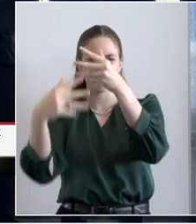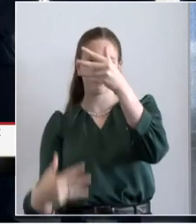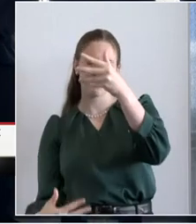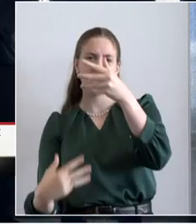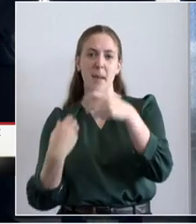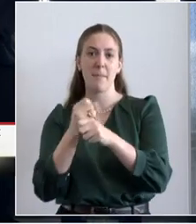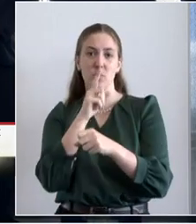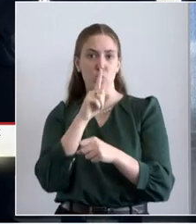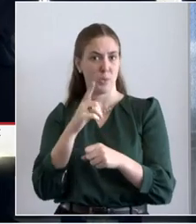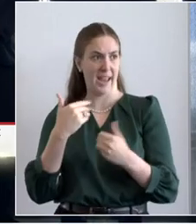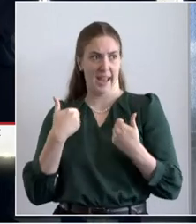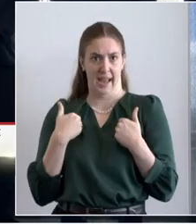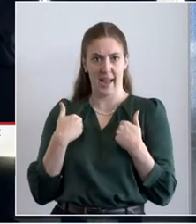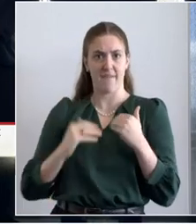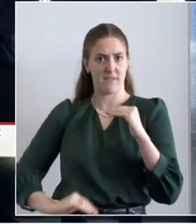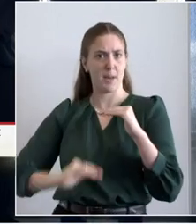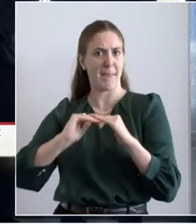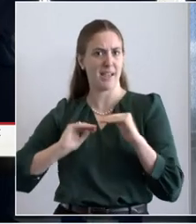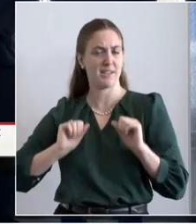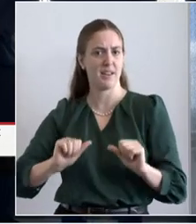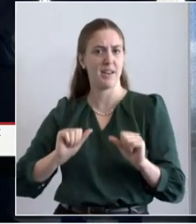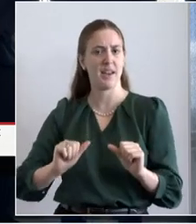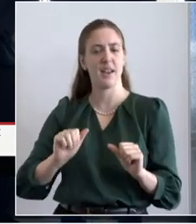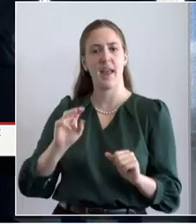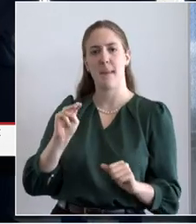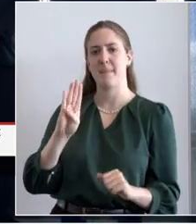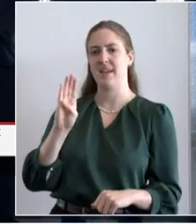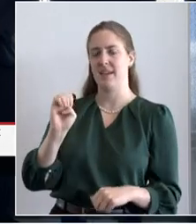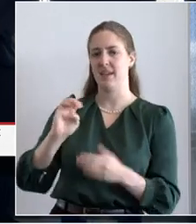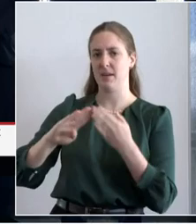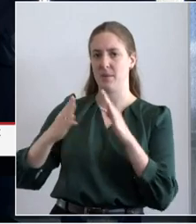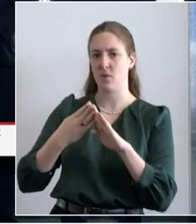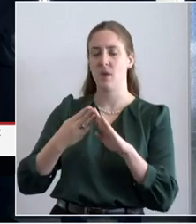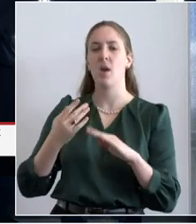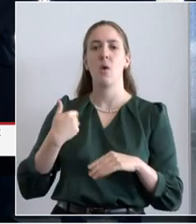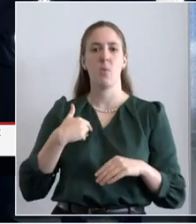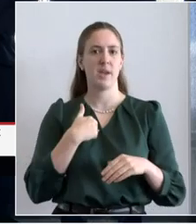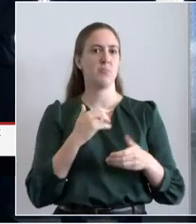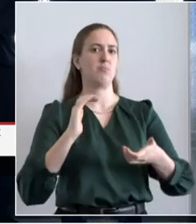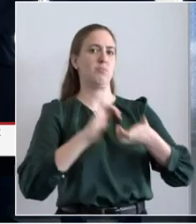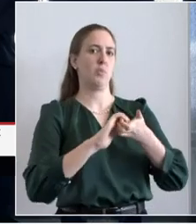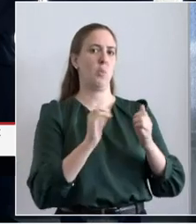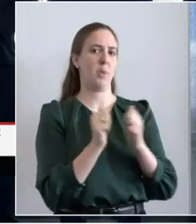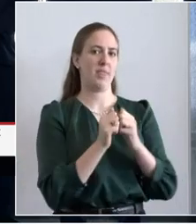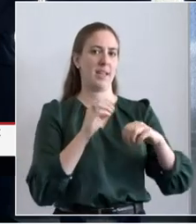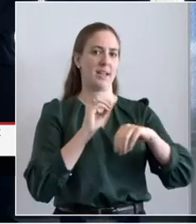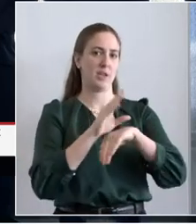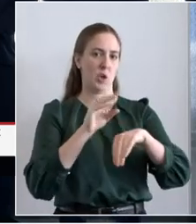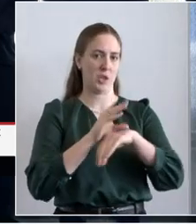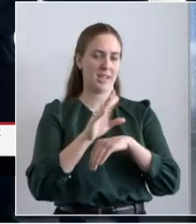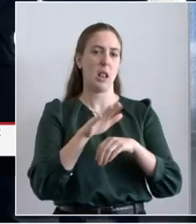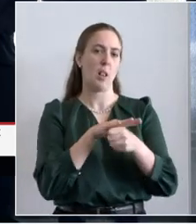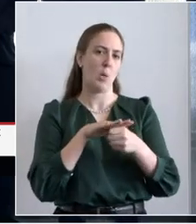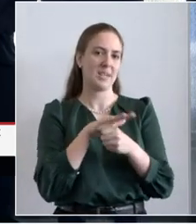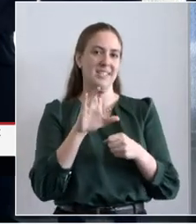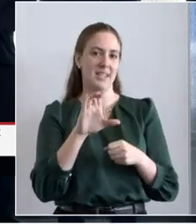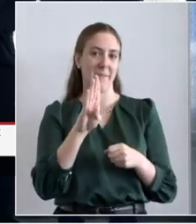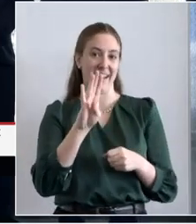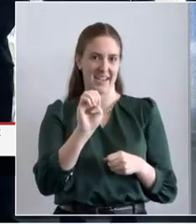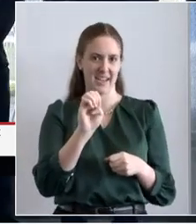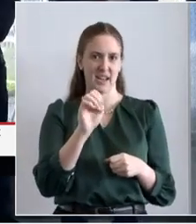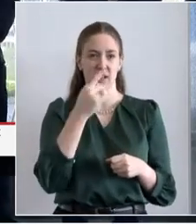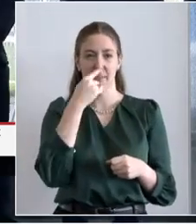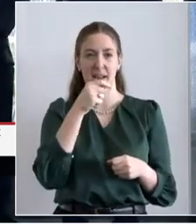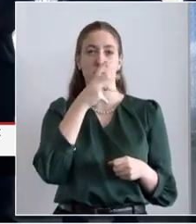was capacity in the MBE community. We partnered with Johnson & Cooper Consulting, a local CBE, ladies please raise your